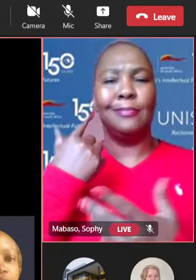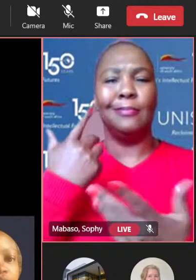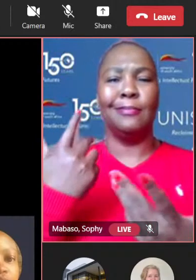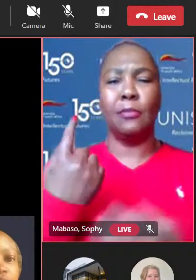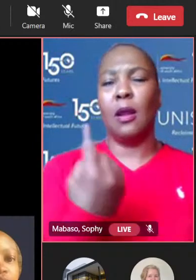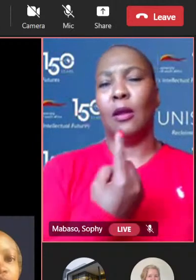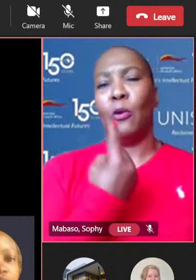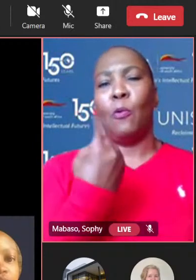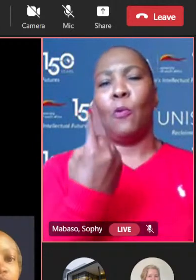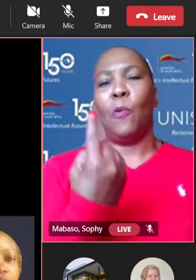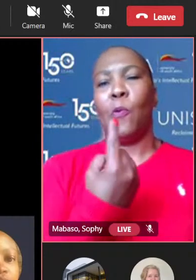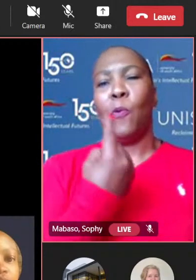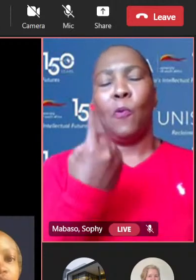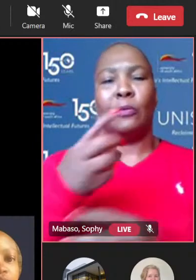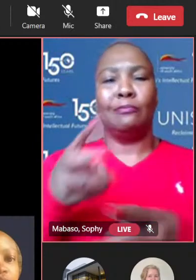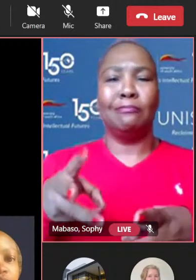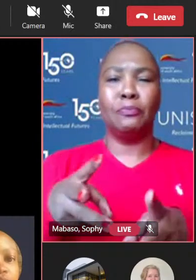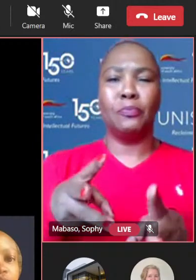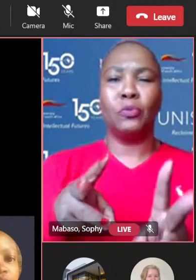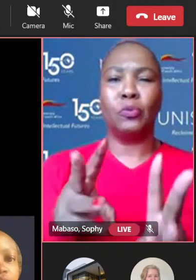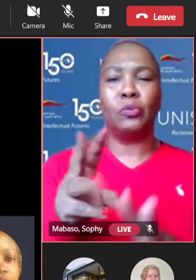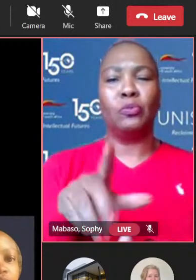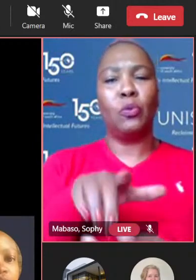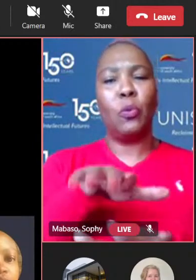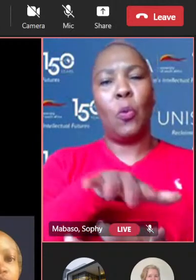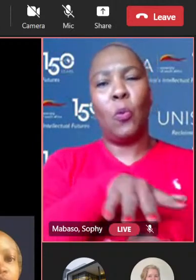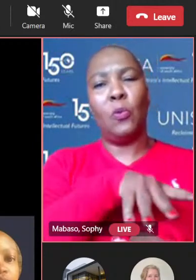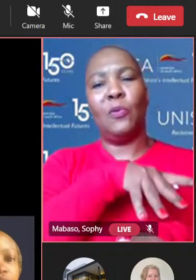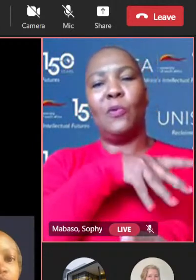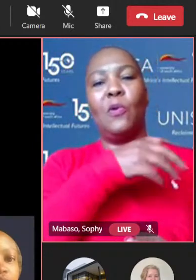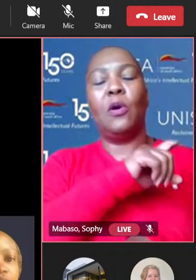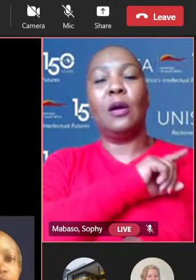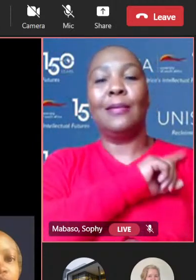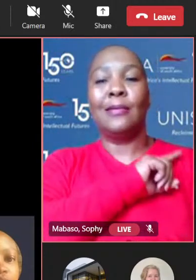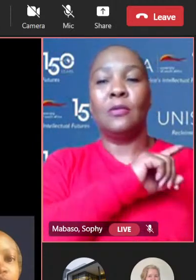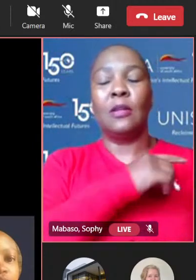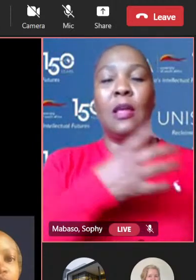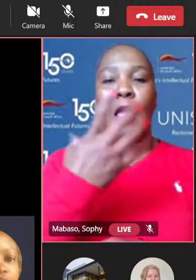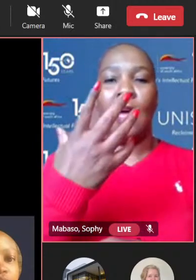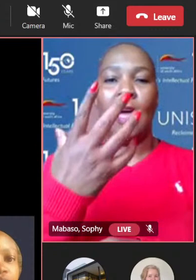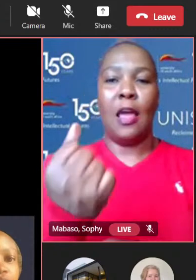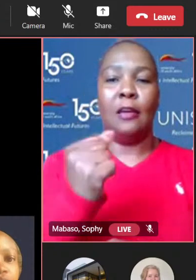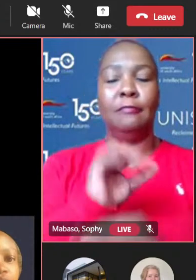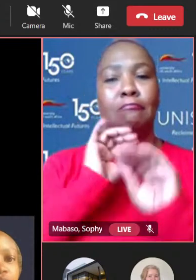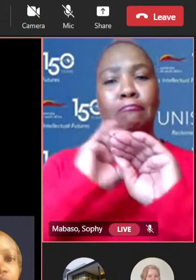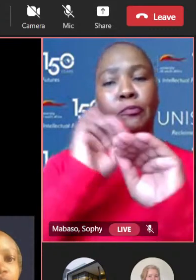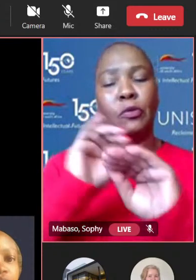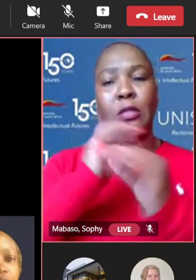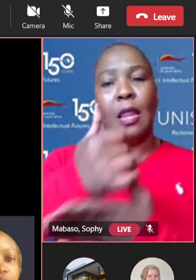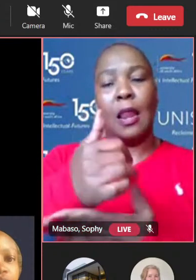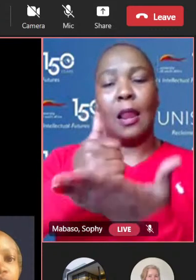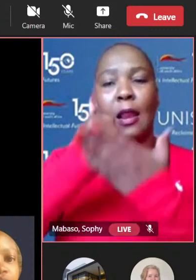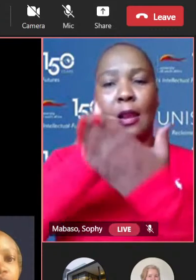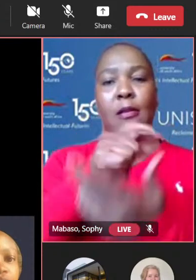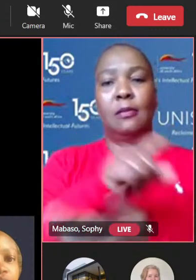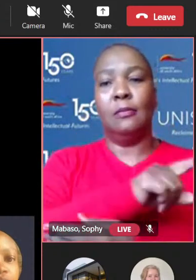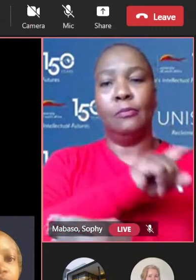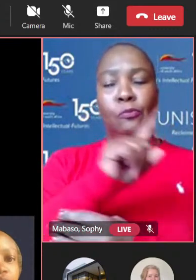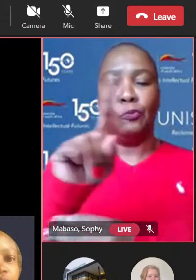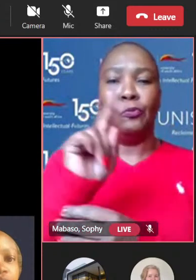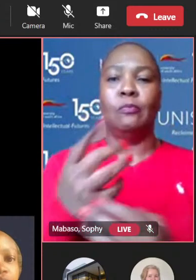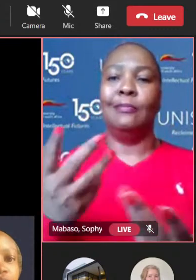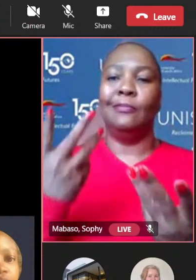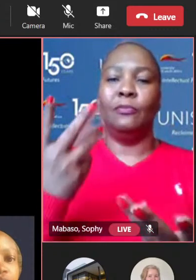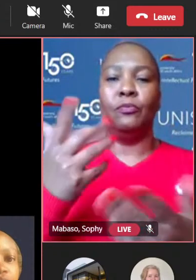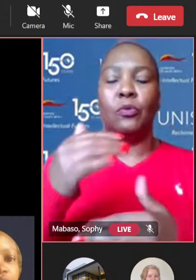The road might seem very long. Hence, we have tutors for you to help you through this process, because